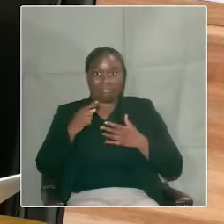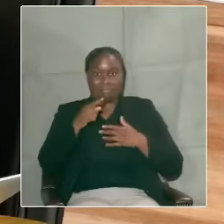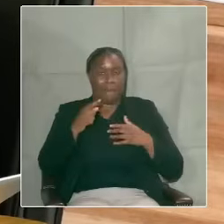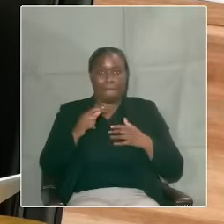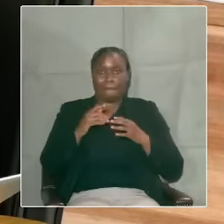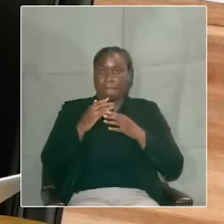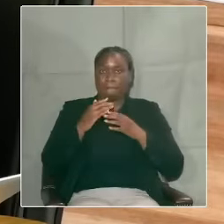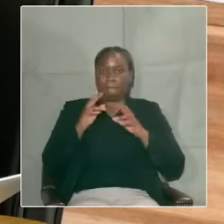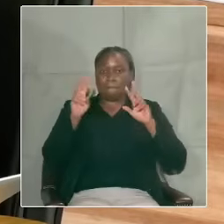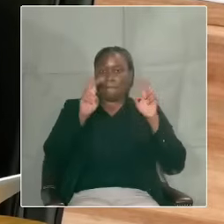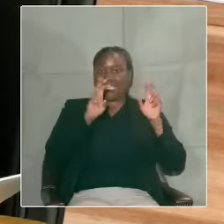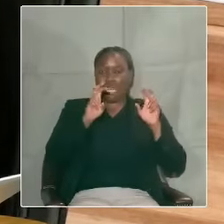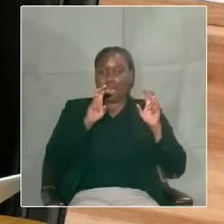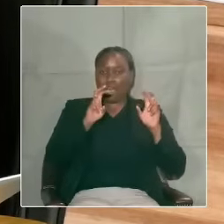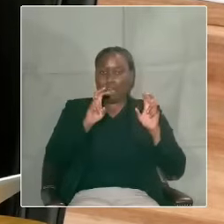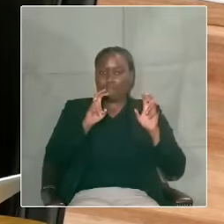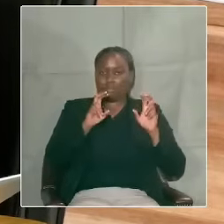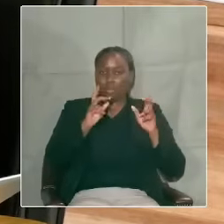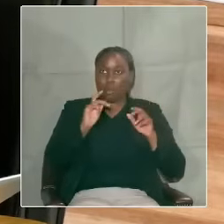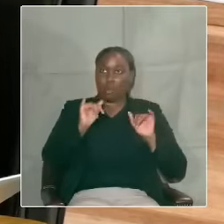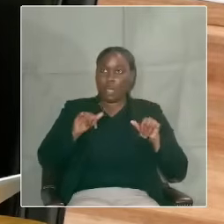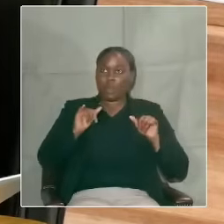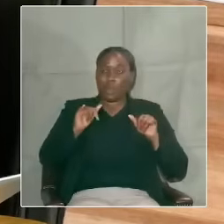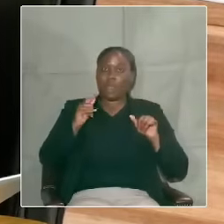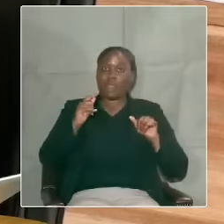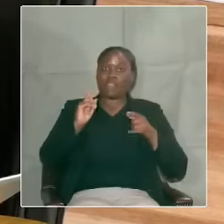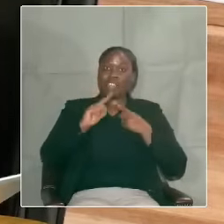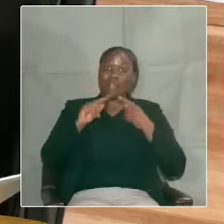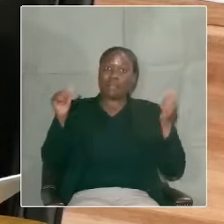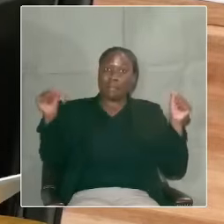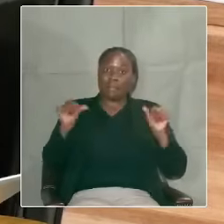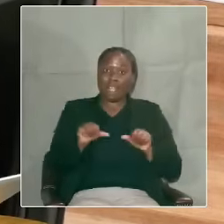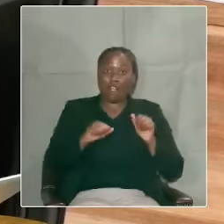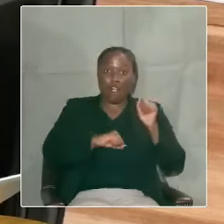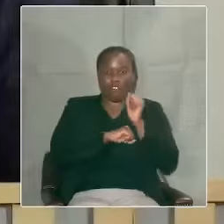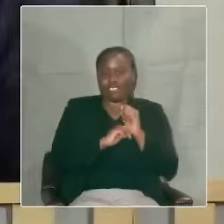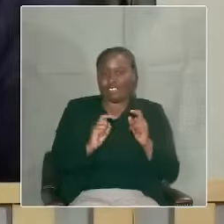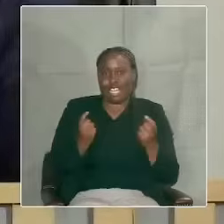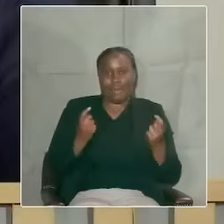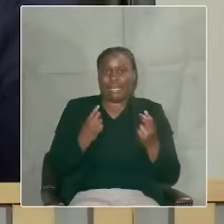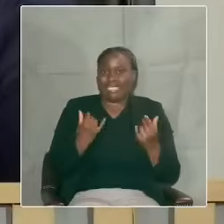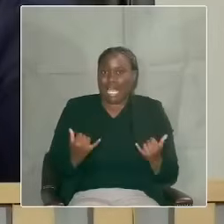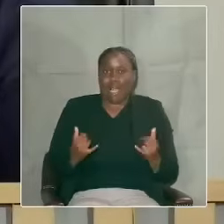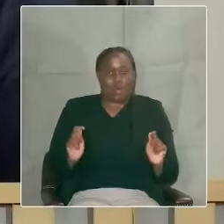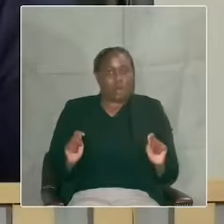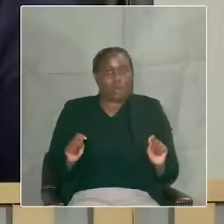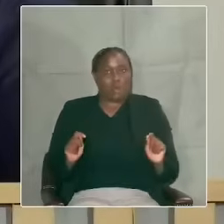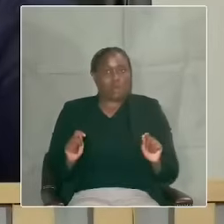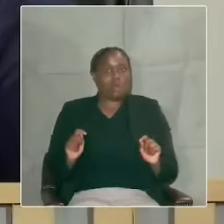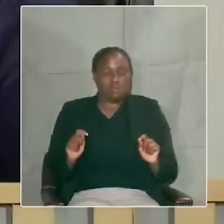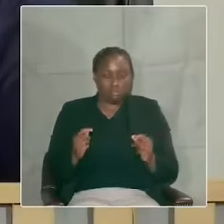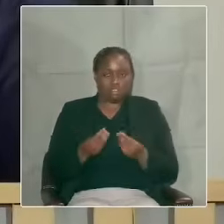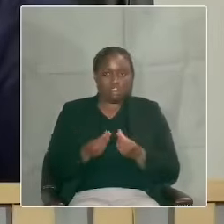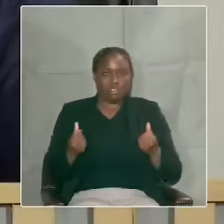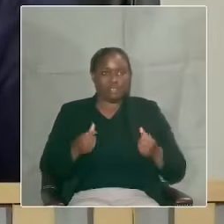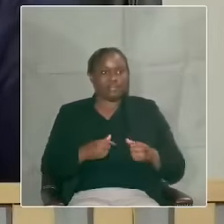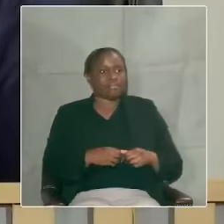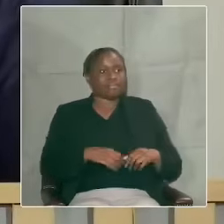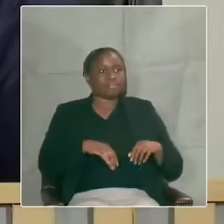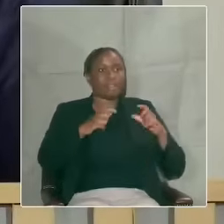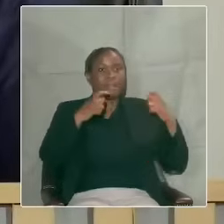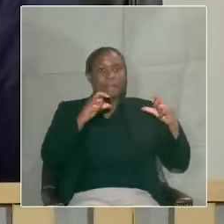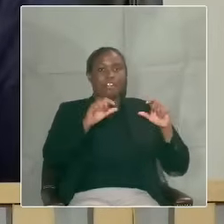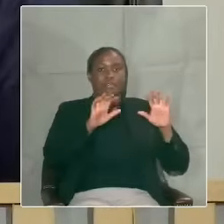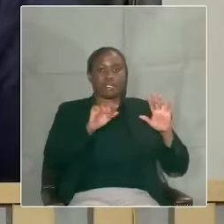wait. If you can take it from there. Yeah, paragraph 110. However,